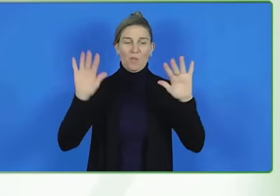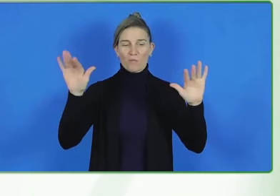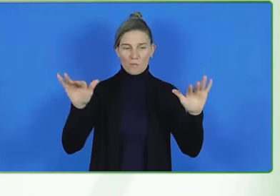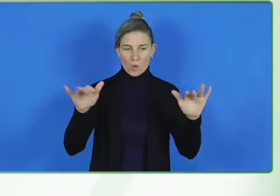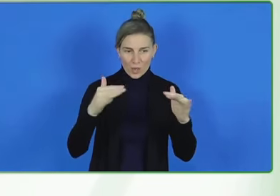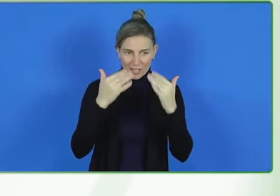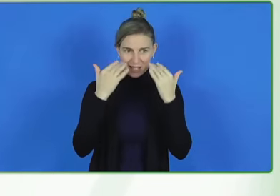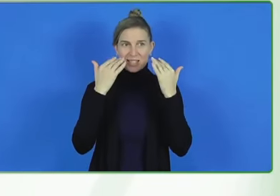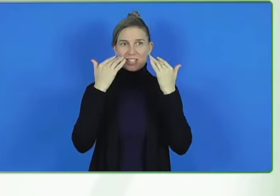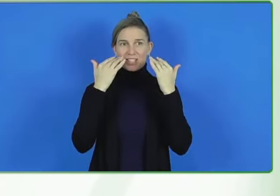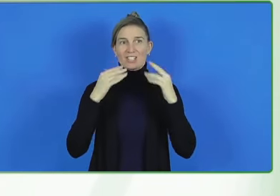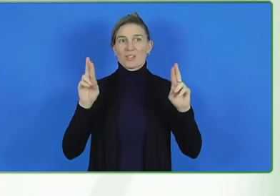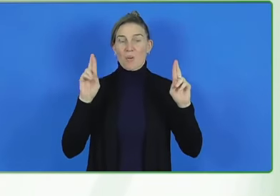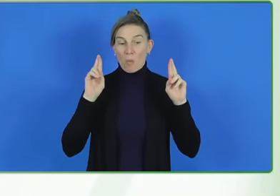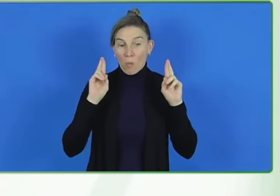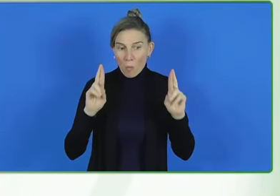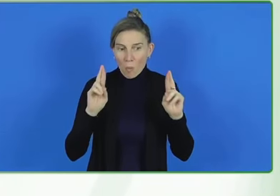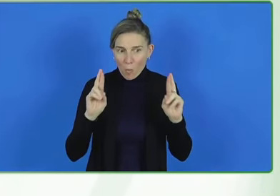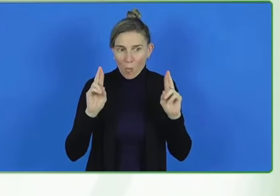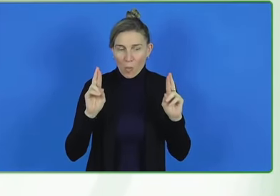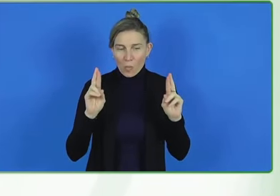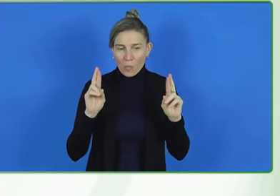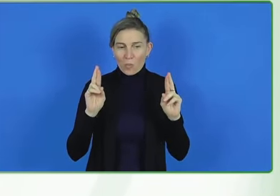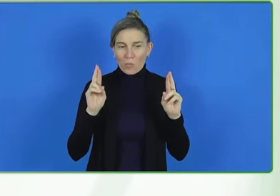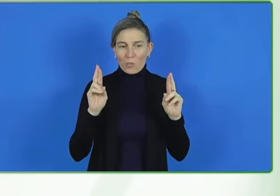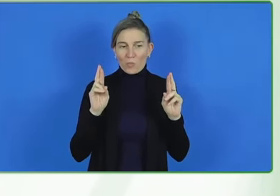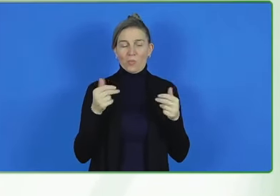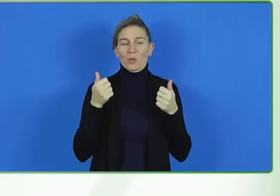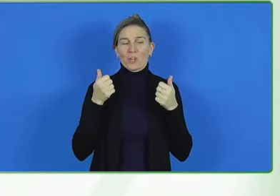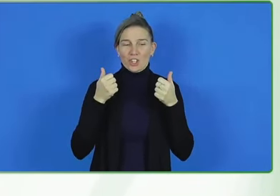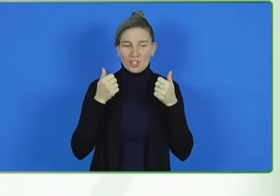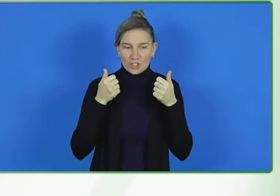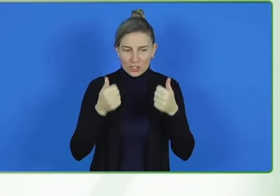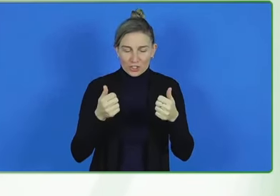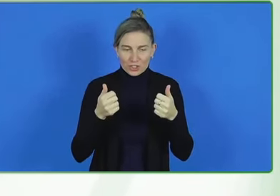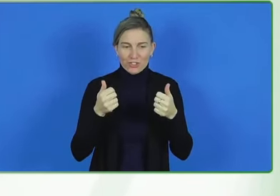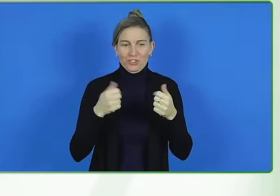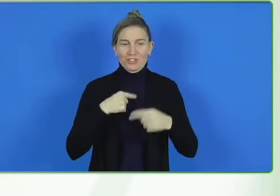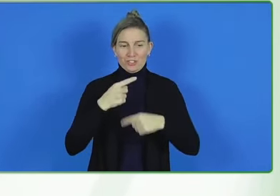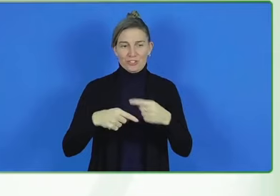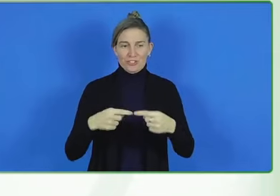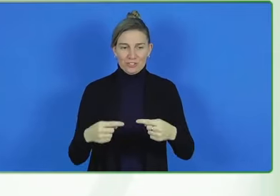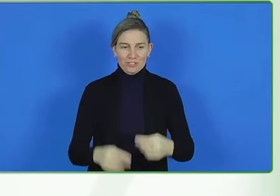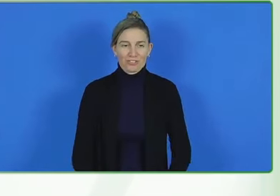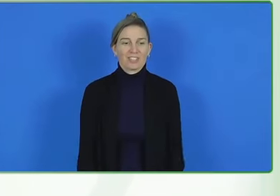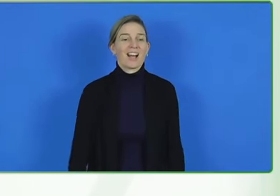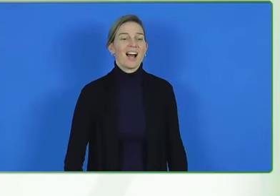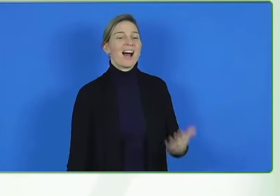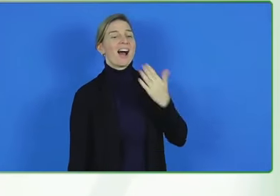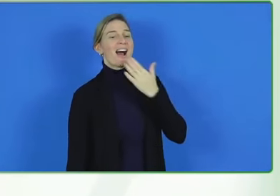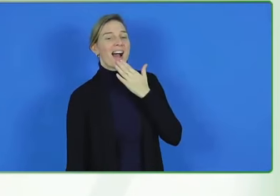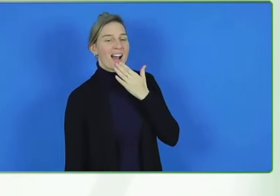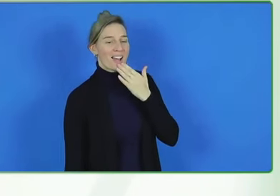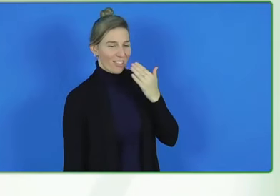will have very good discussion. Thank you, Malgorzata. Thank you.